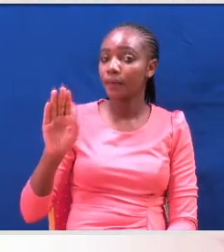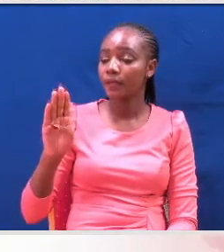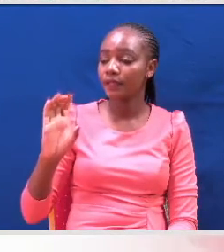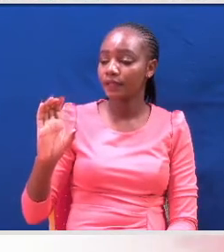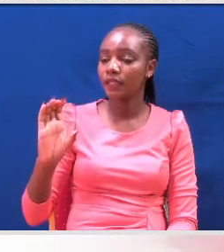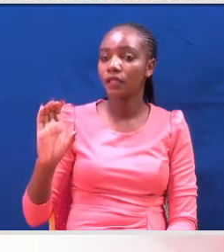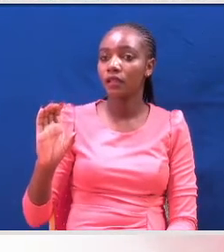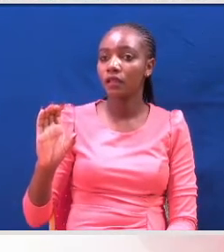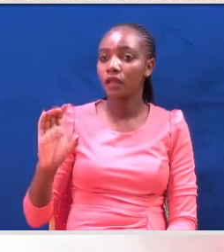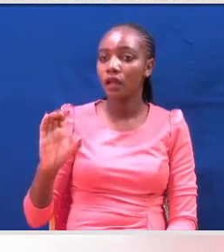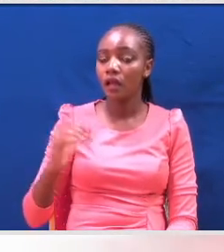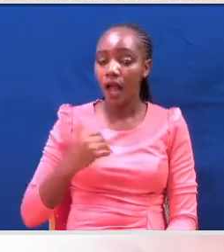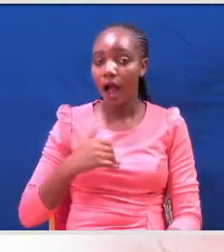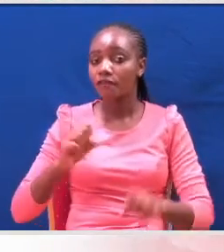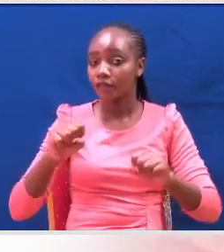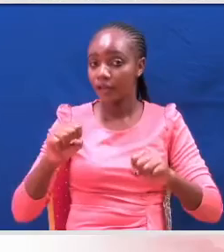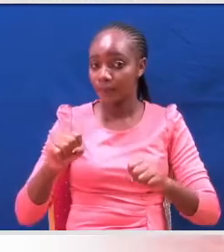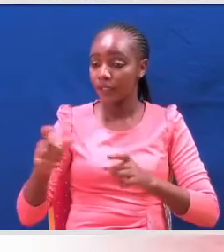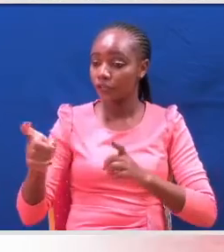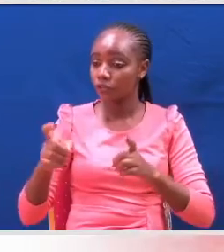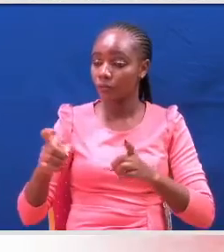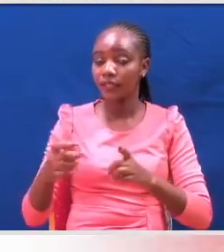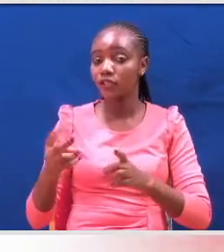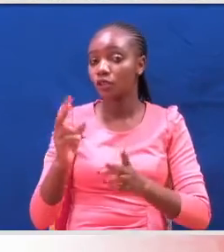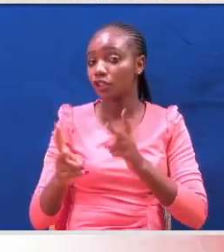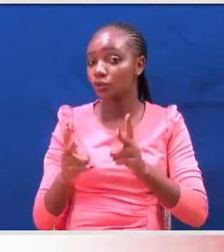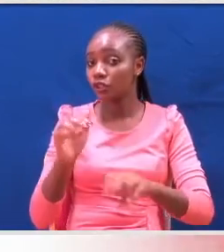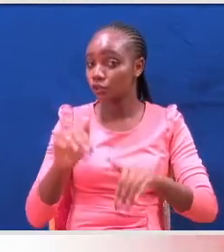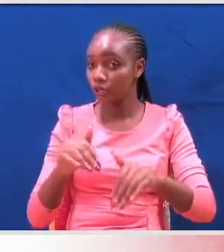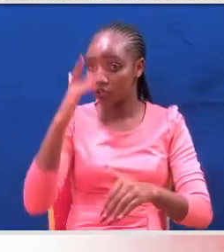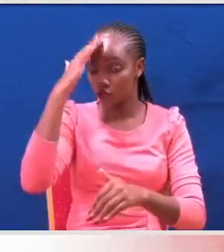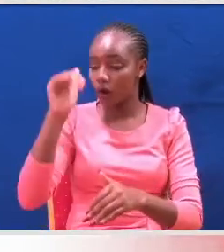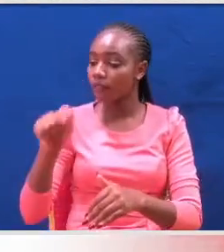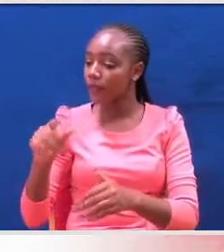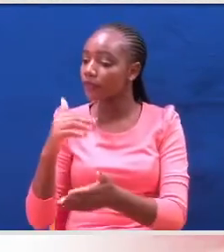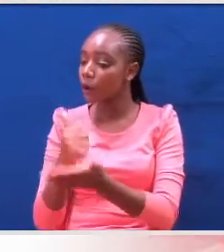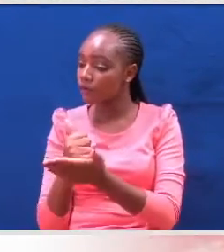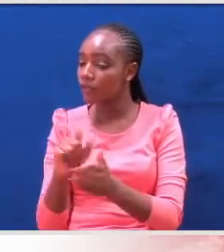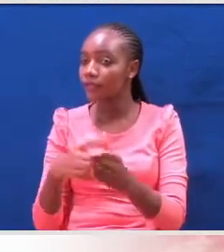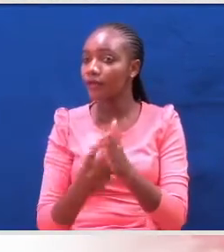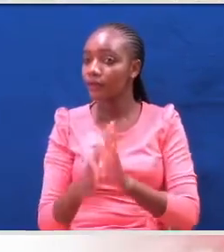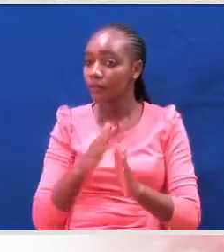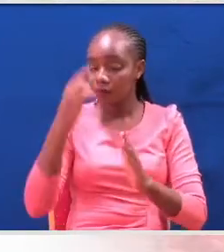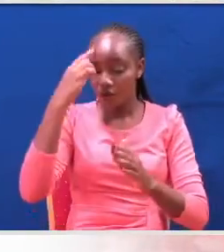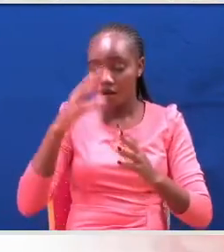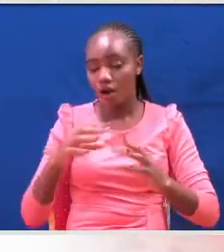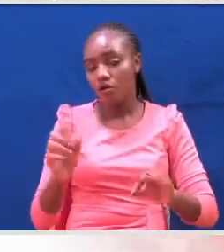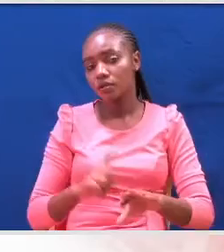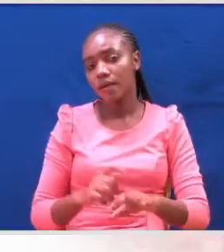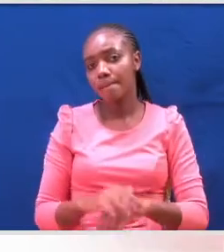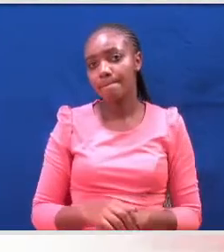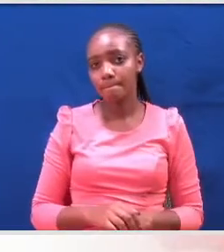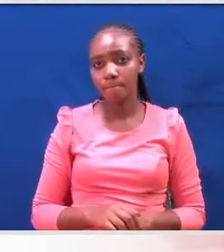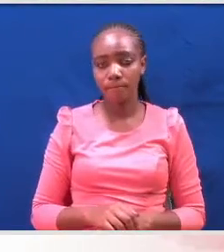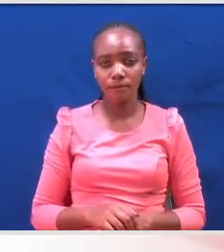is capable of running the 2022 elections because they are in office and they prepared that for a very long time. So that we prepare